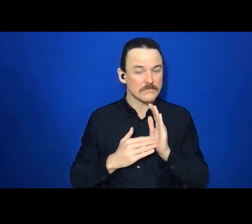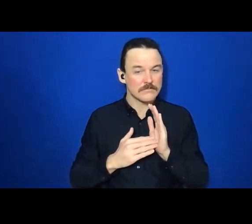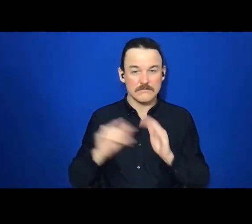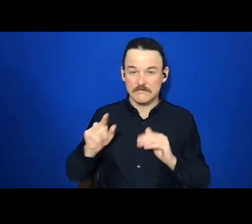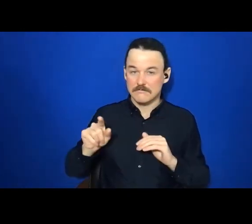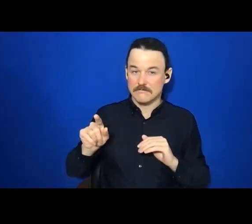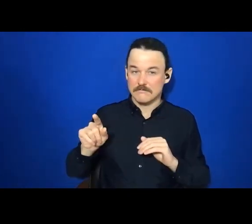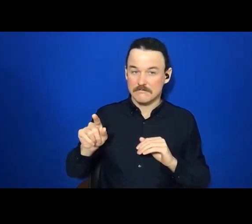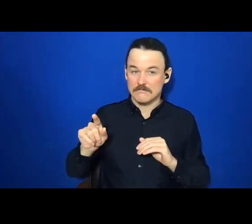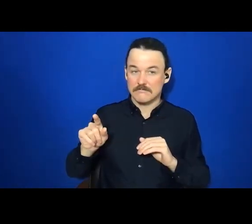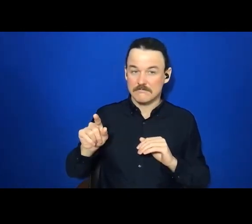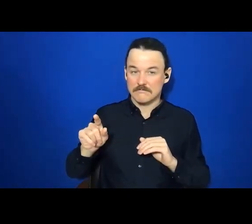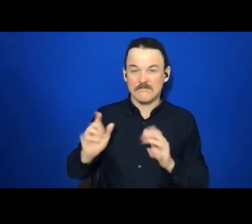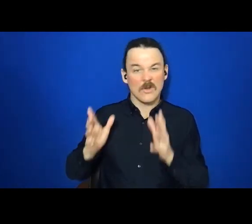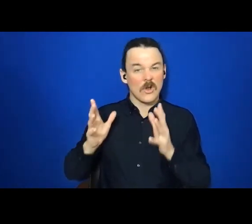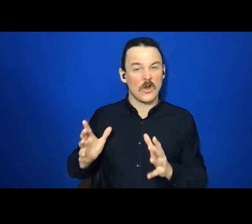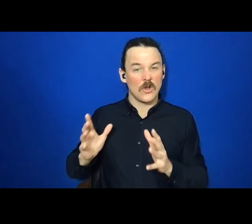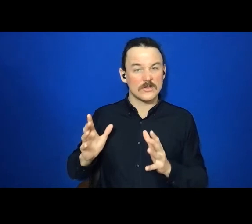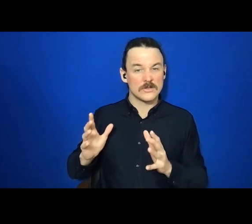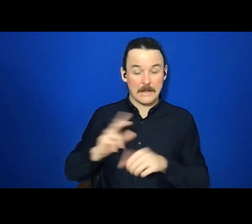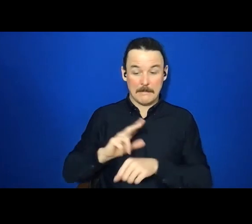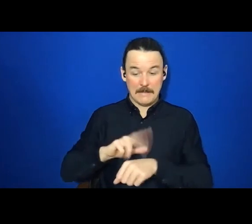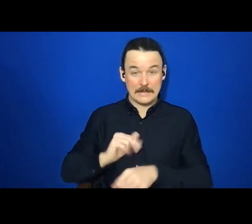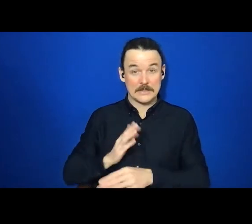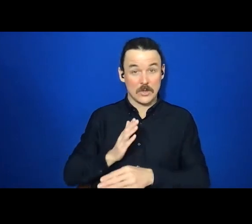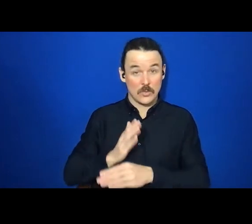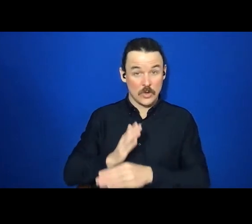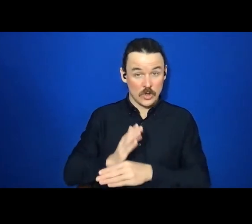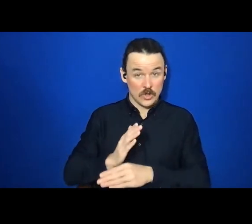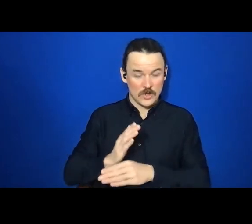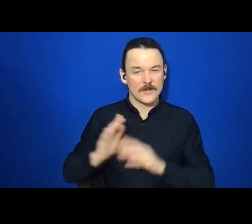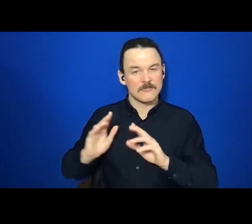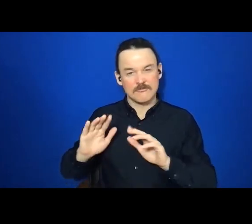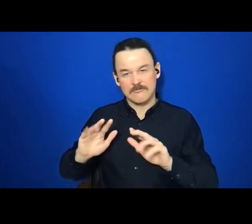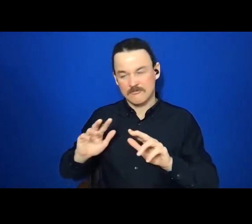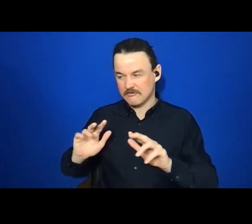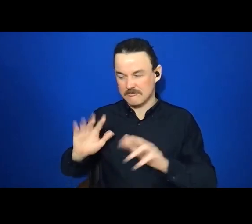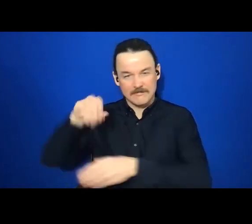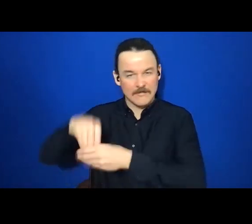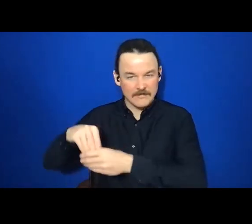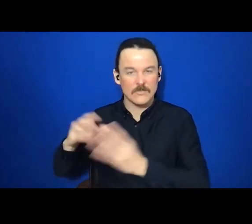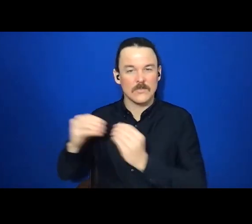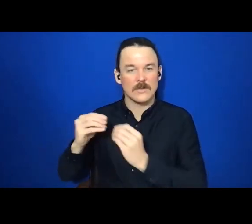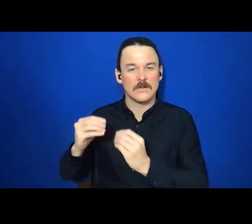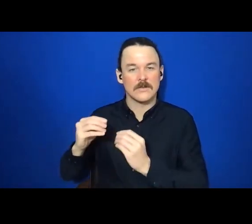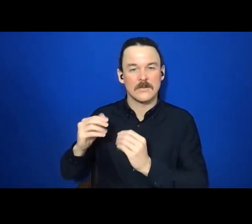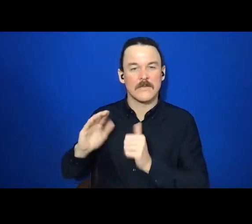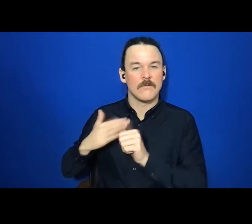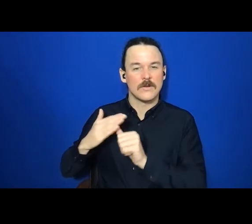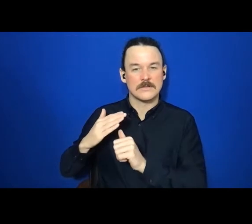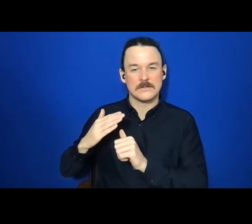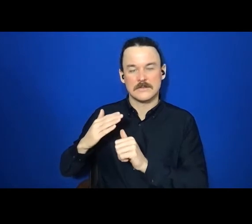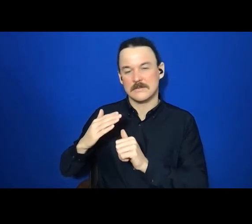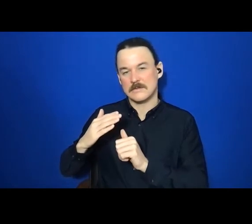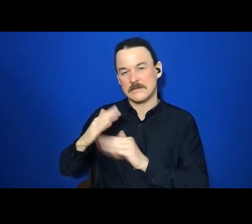policing work in the New Zealand context, and evidence, stats showing that Maori are more